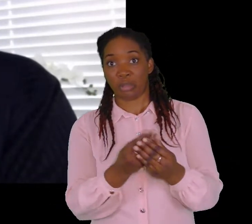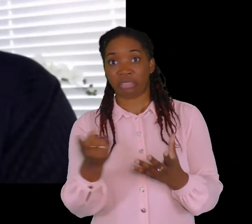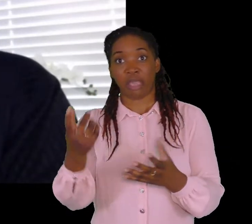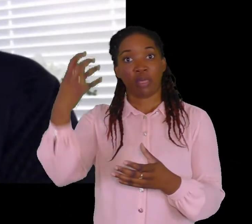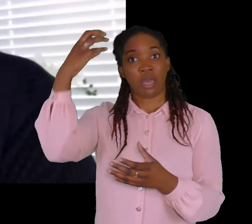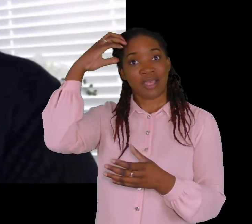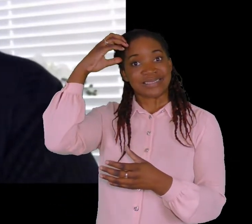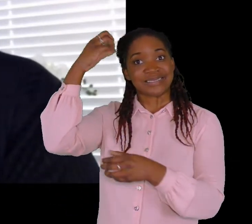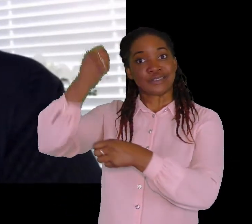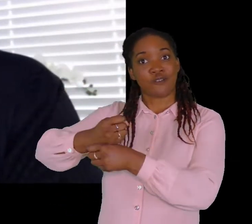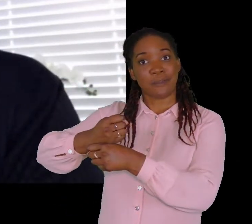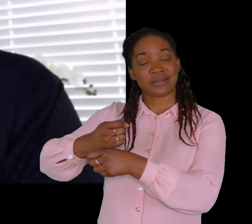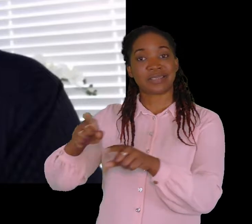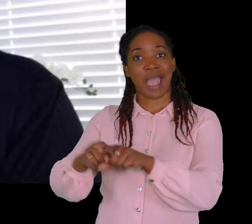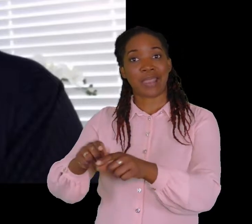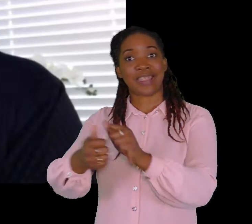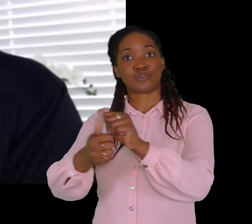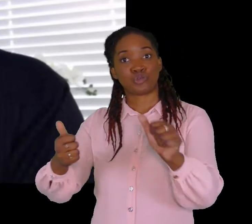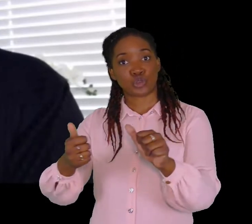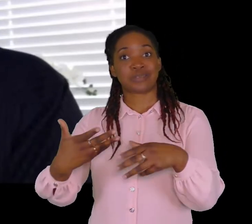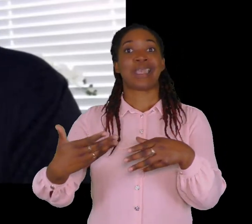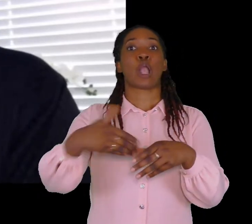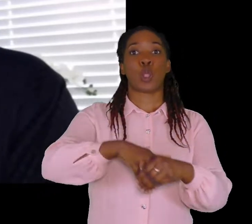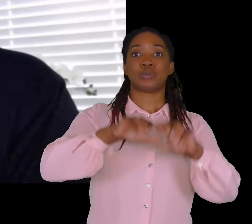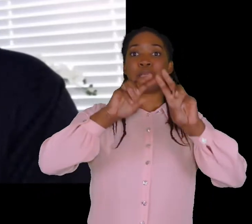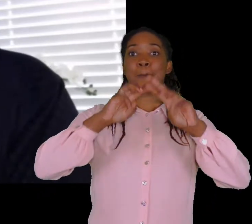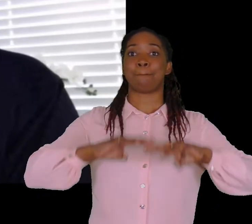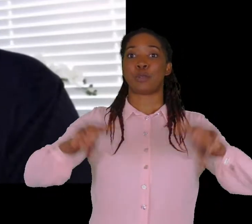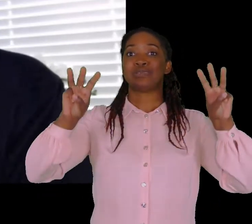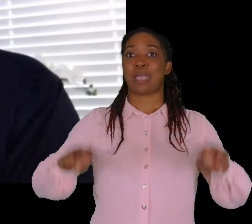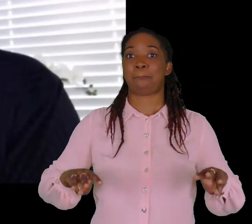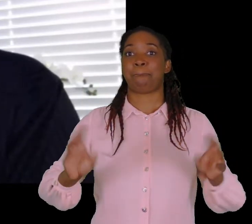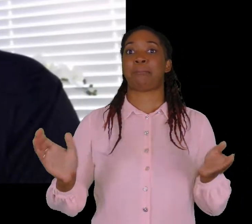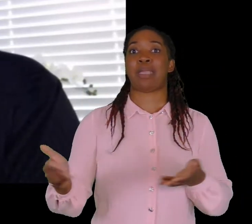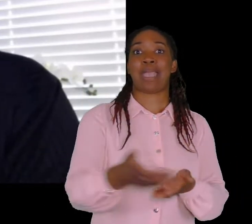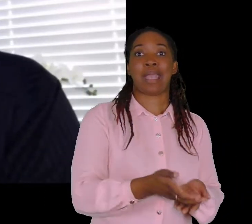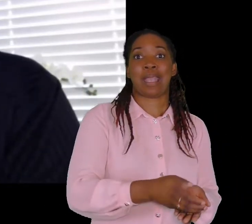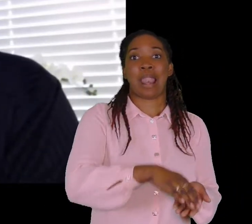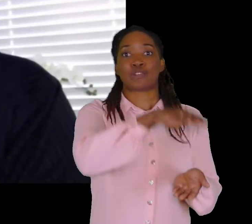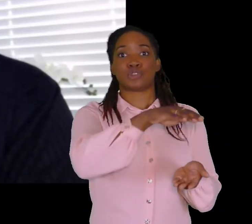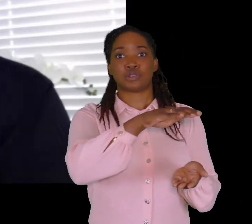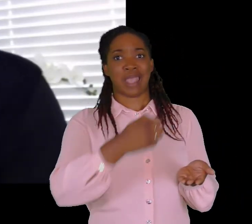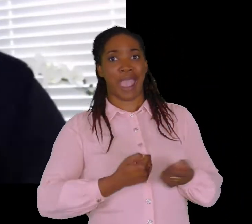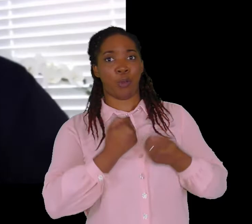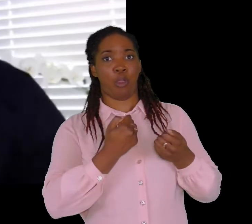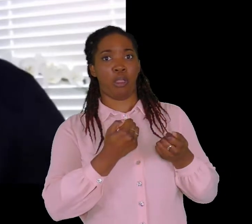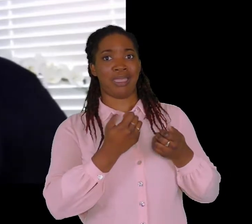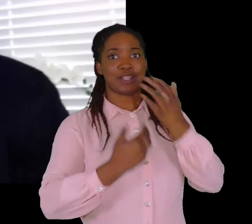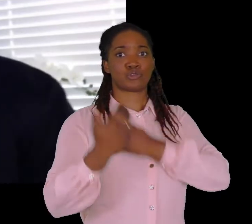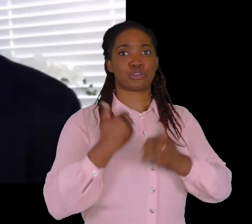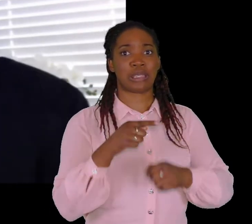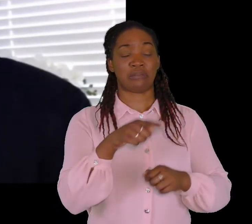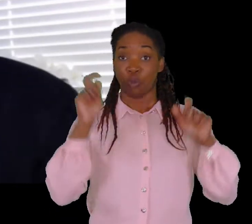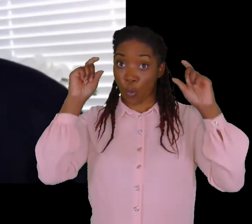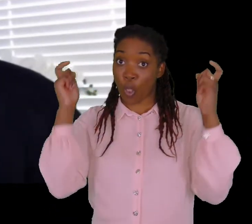museums, its collections, its art history, and even in our art colleges. All of us around this table